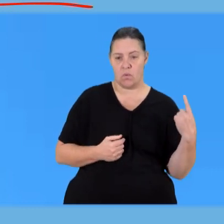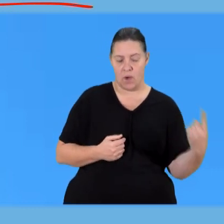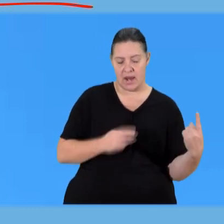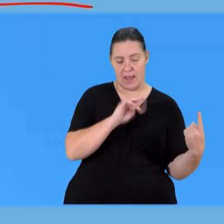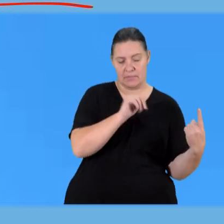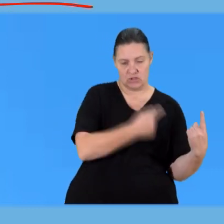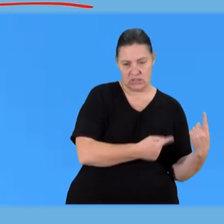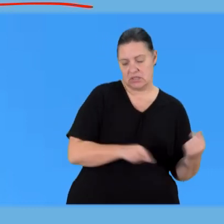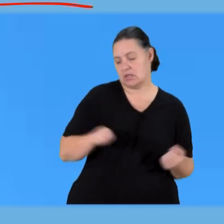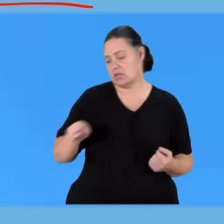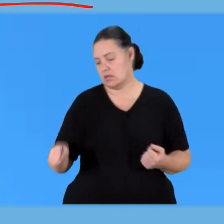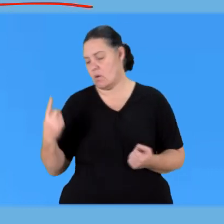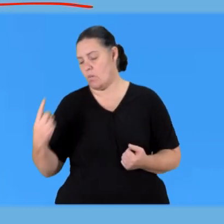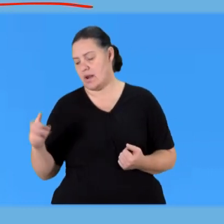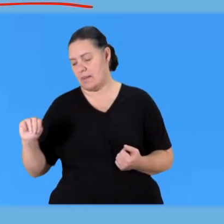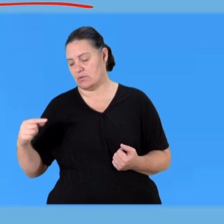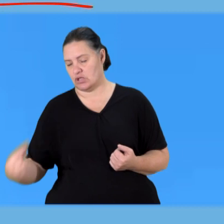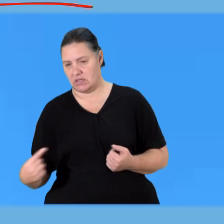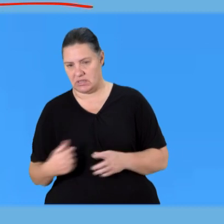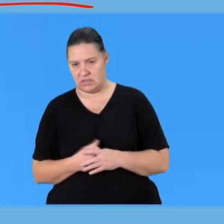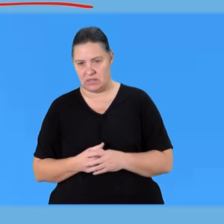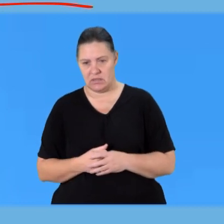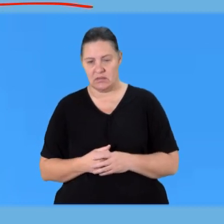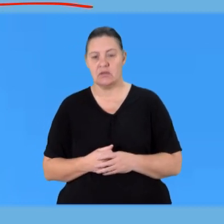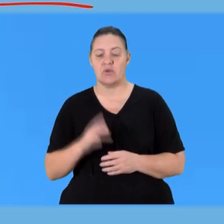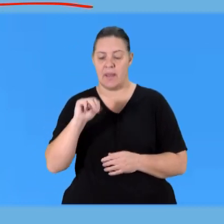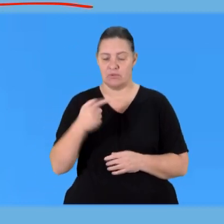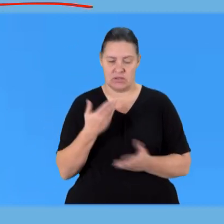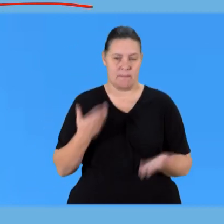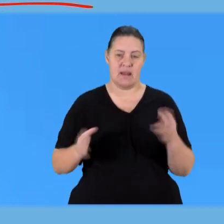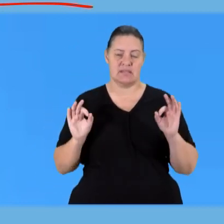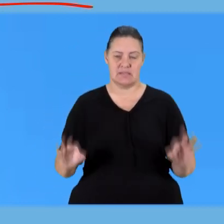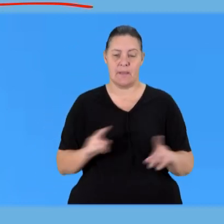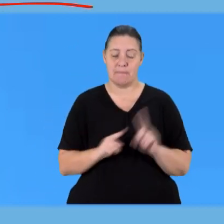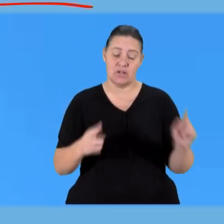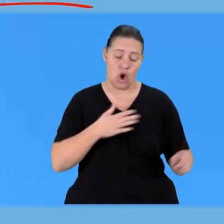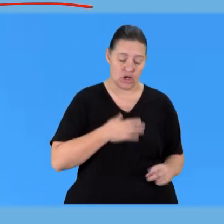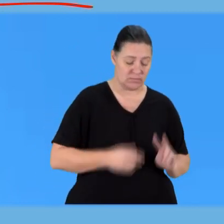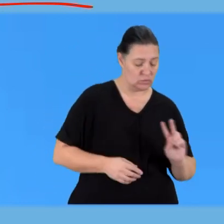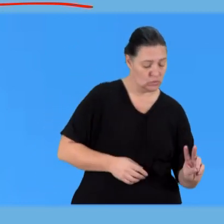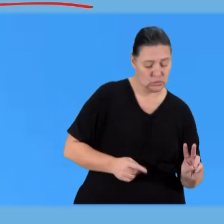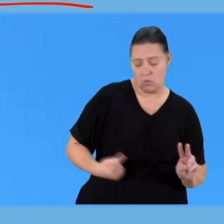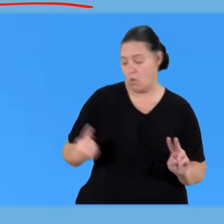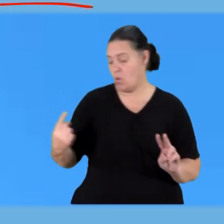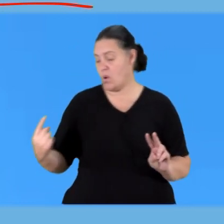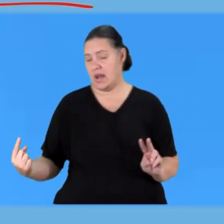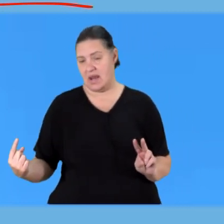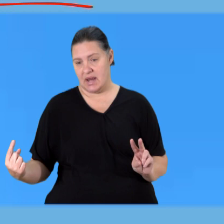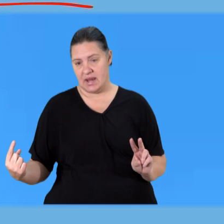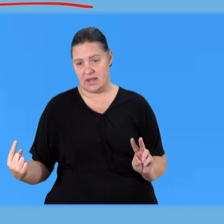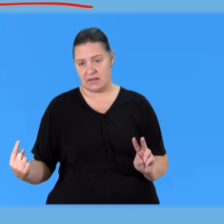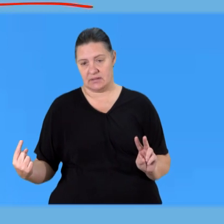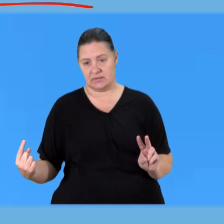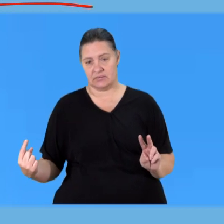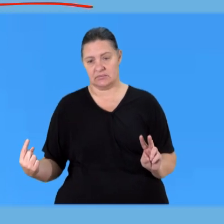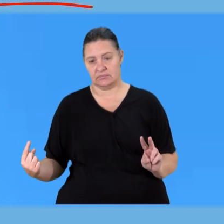1 oxygen, we have 1 magnesium and 1 magnesium. So magnesium is balanced, but oxygen, there's 2 of them on the